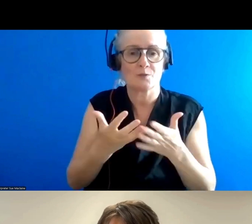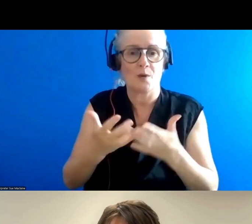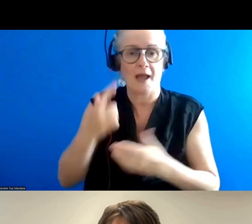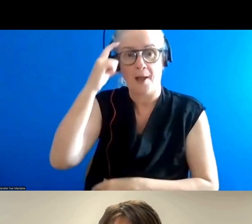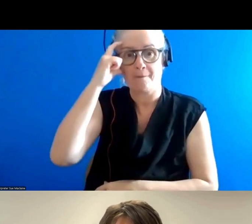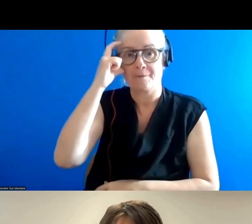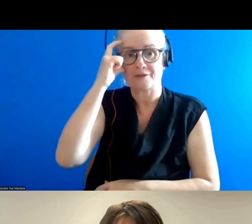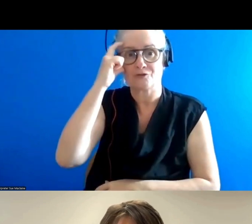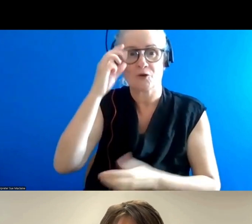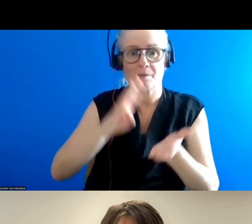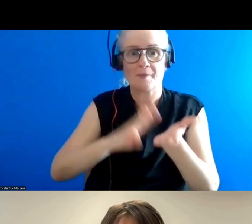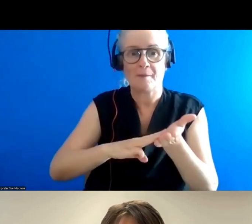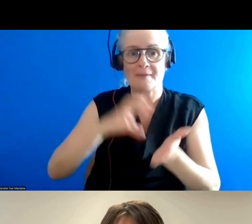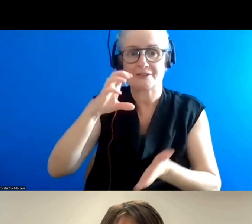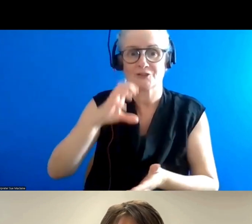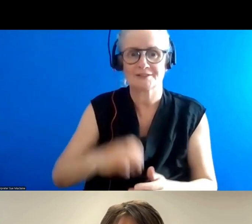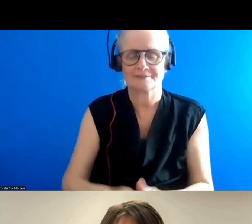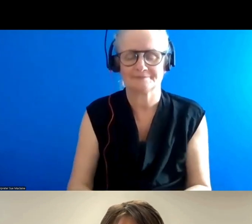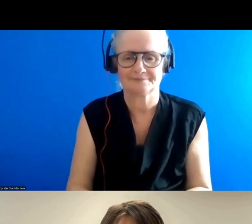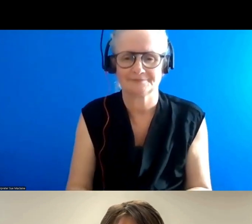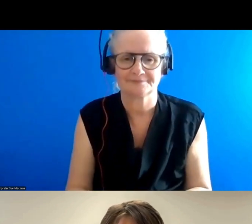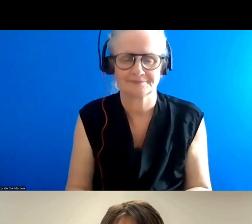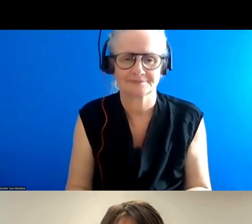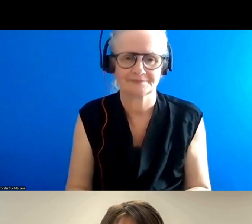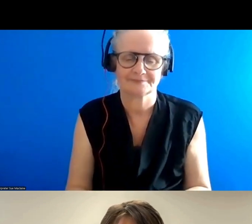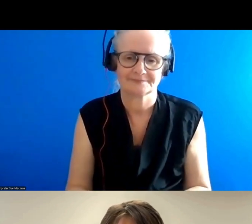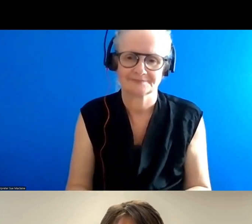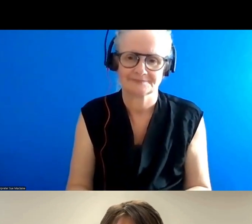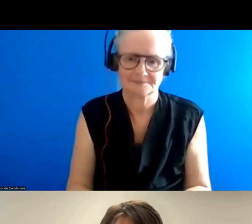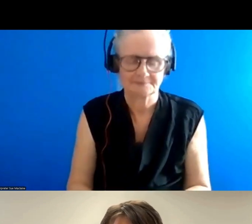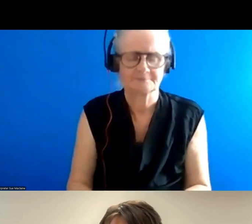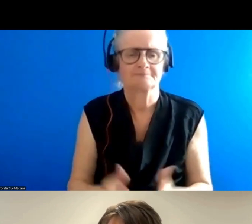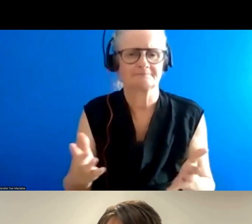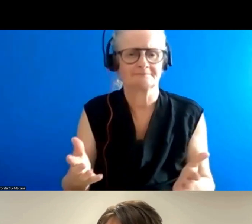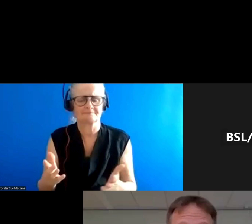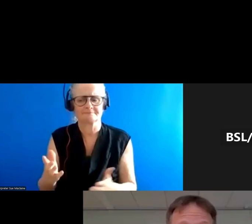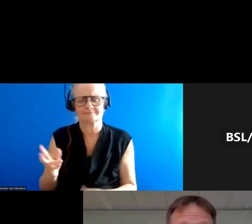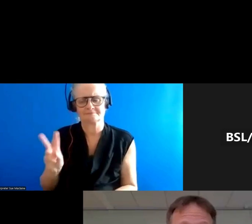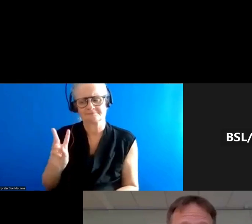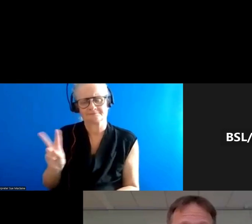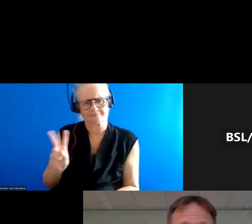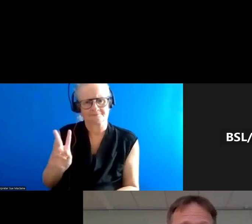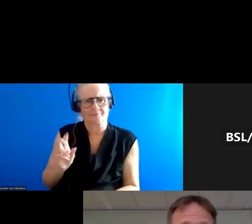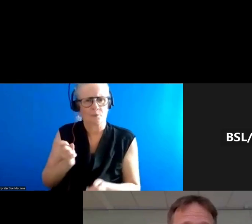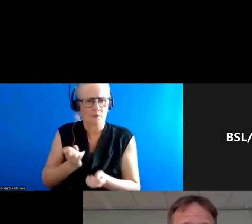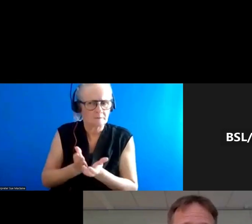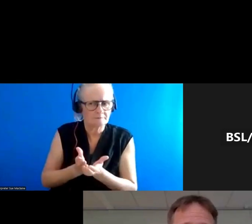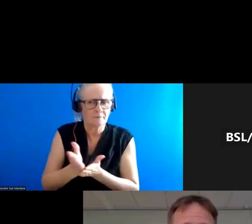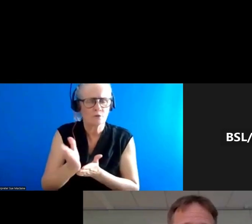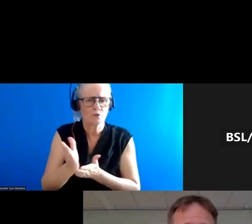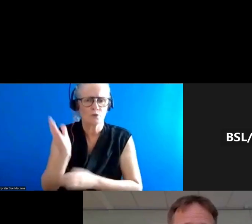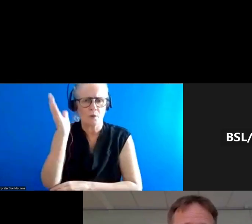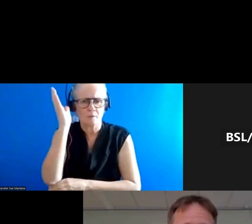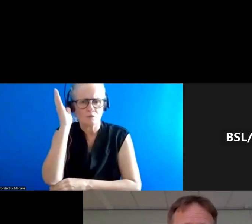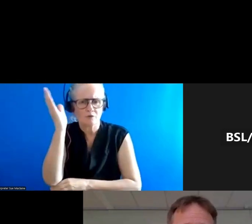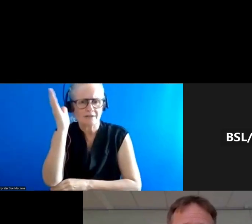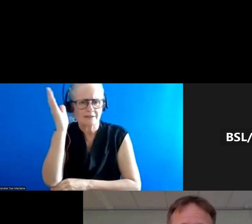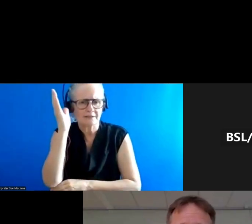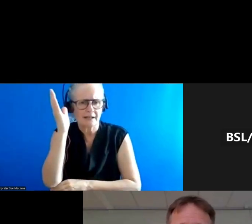Great, thanks, Lee. So Lee and I will take you through a presentation today, and then it's an opportunity, I think, for